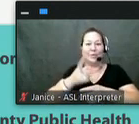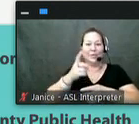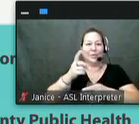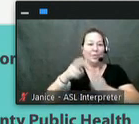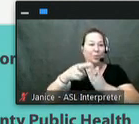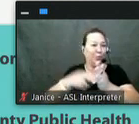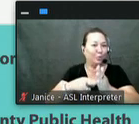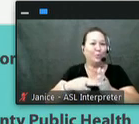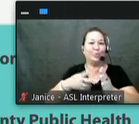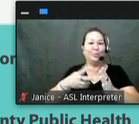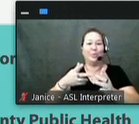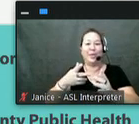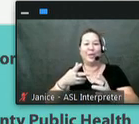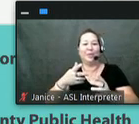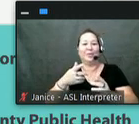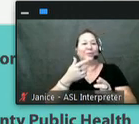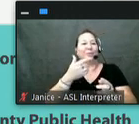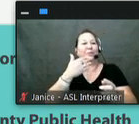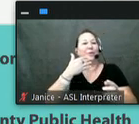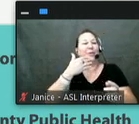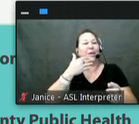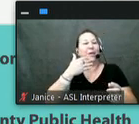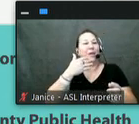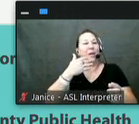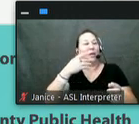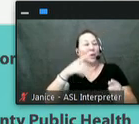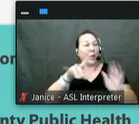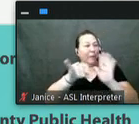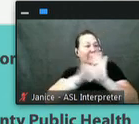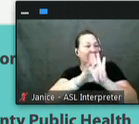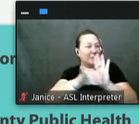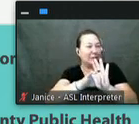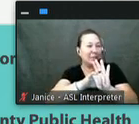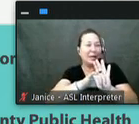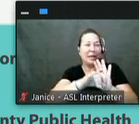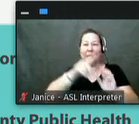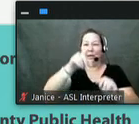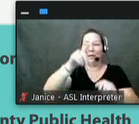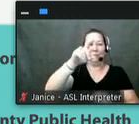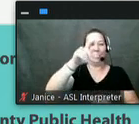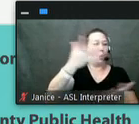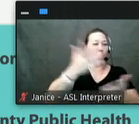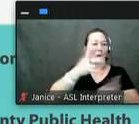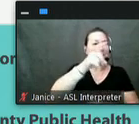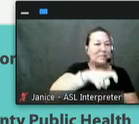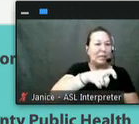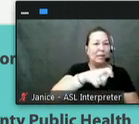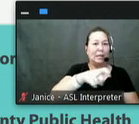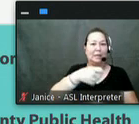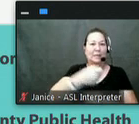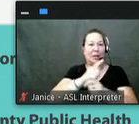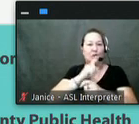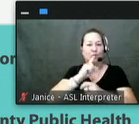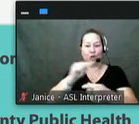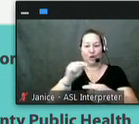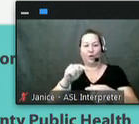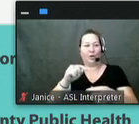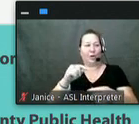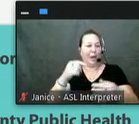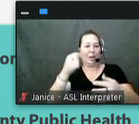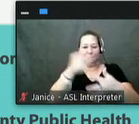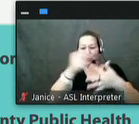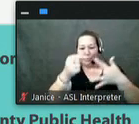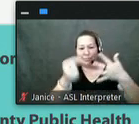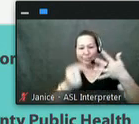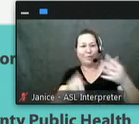and traditional opening needs to be identified. They have to have all the health protocols in place. They have to have their waiver application and